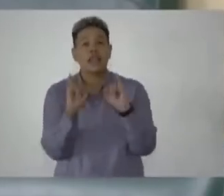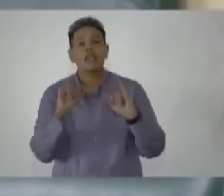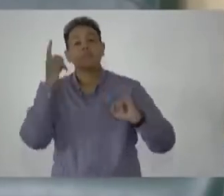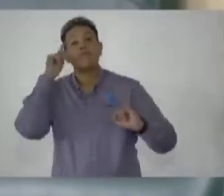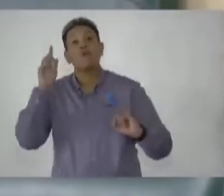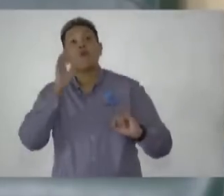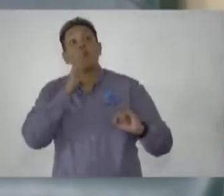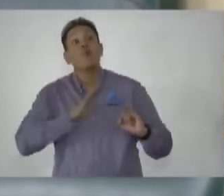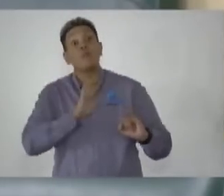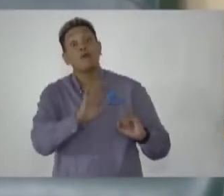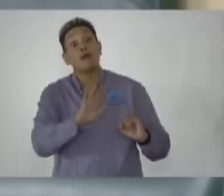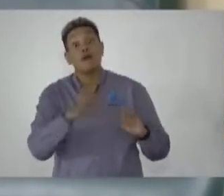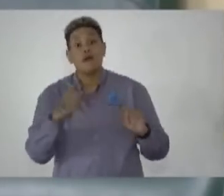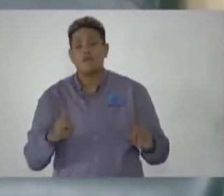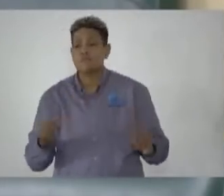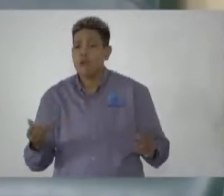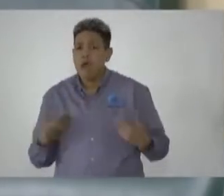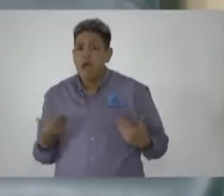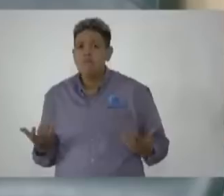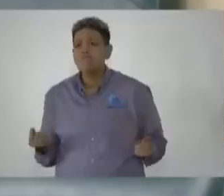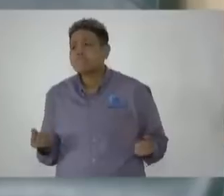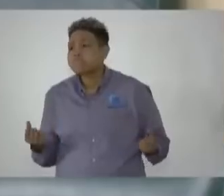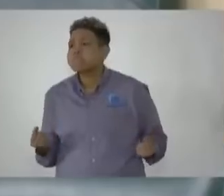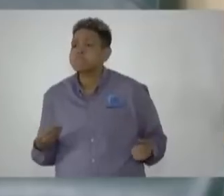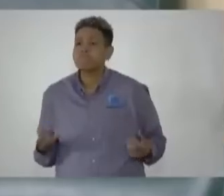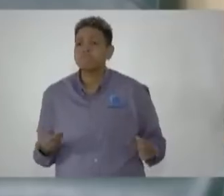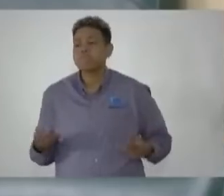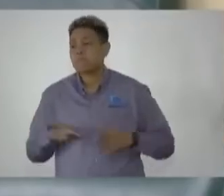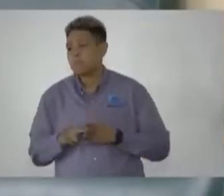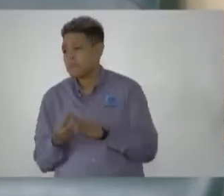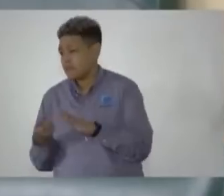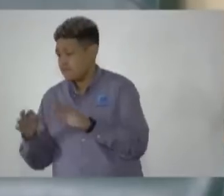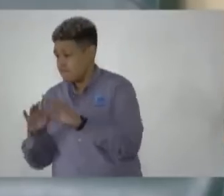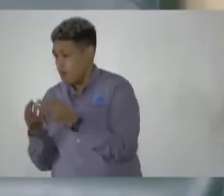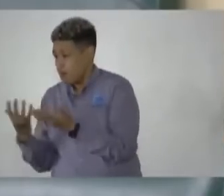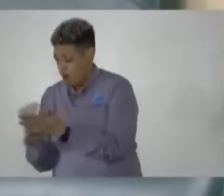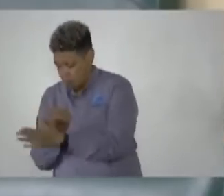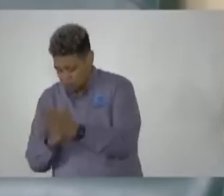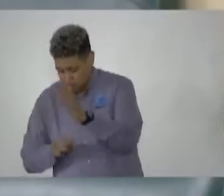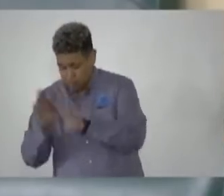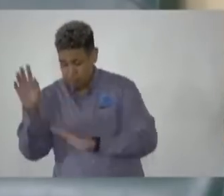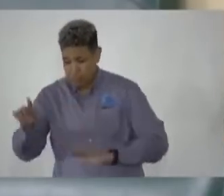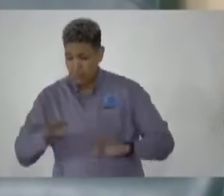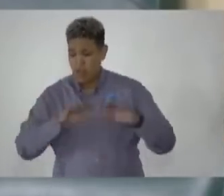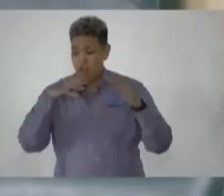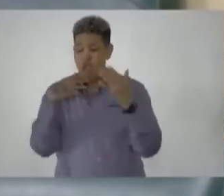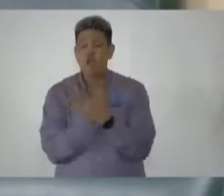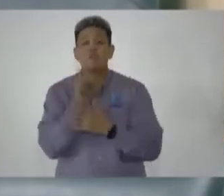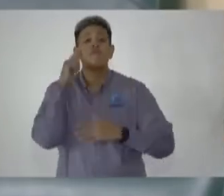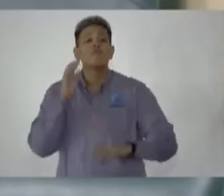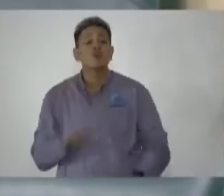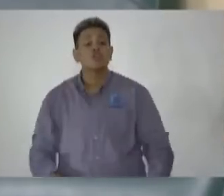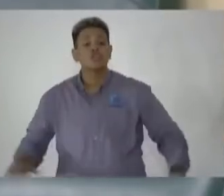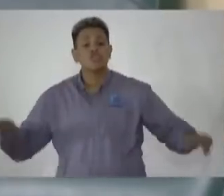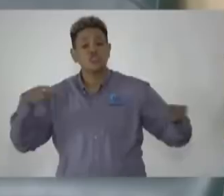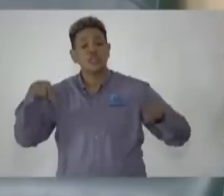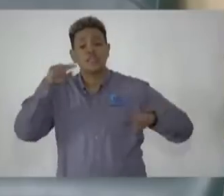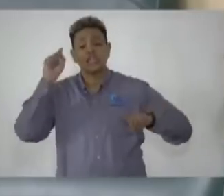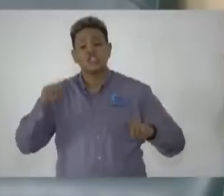for women means opportunities for our families, opportunities for the children that